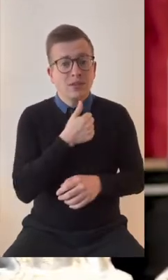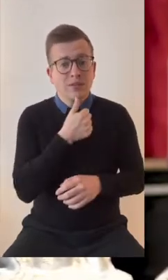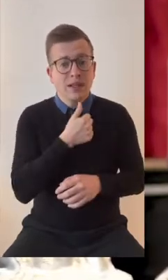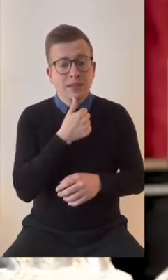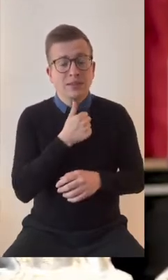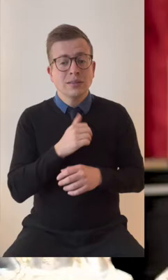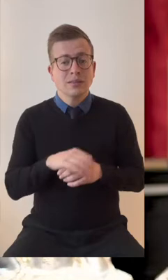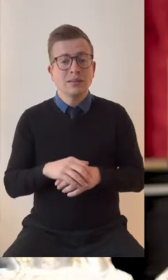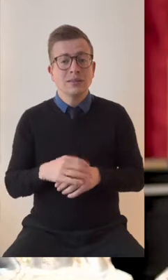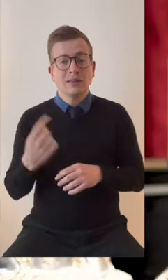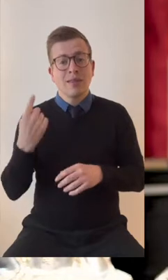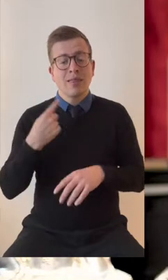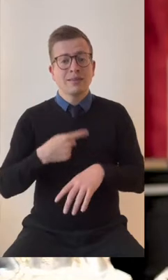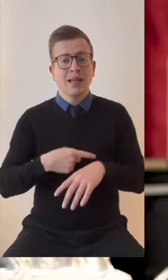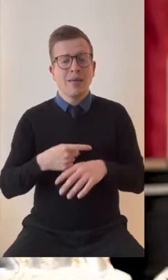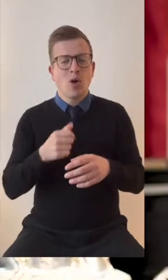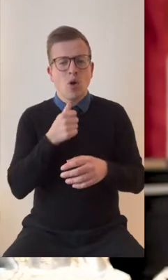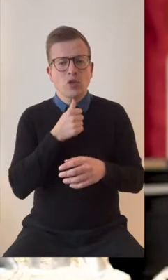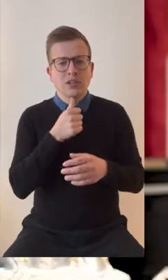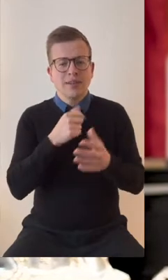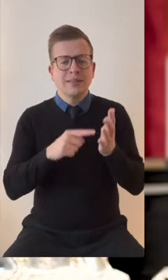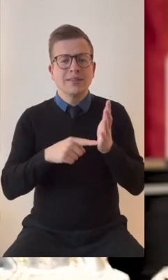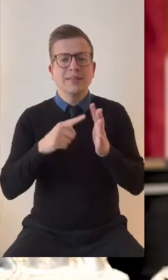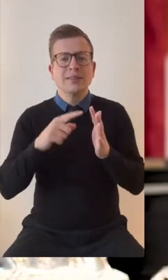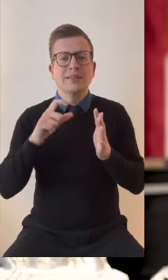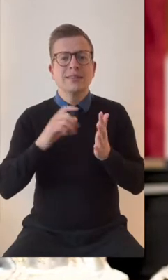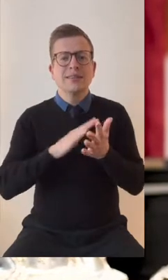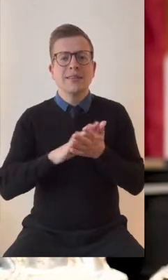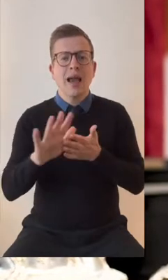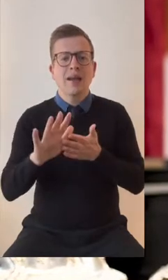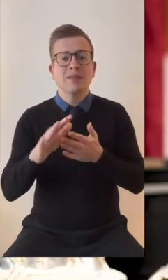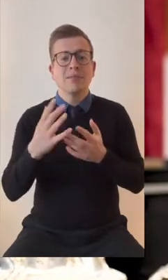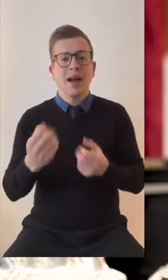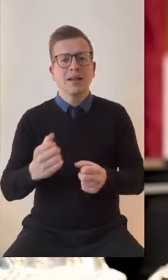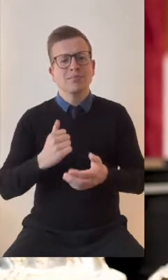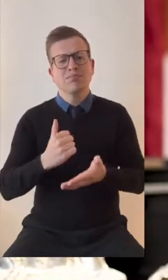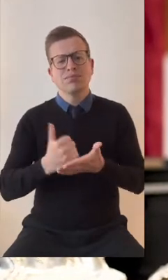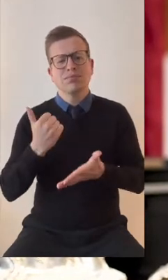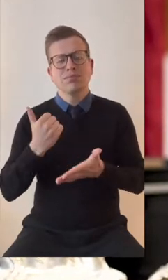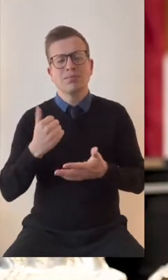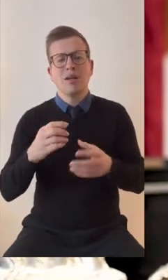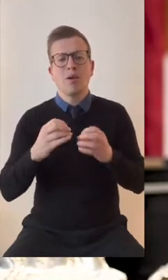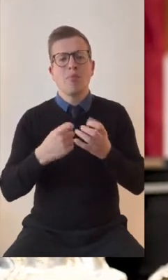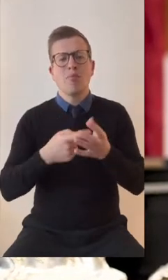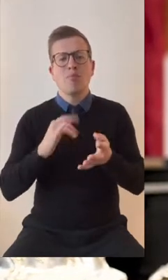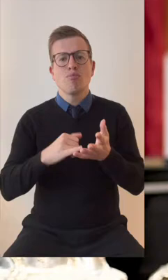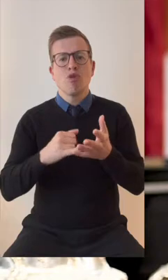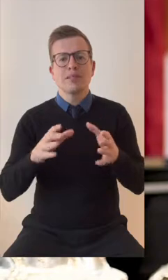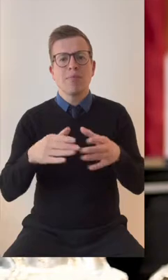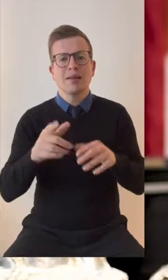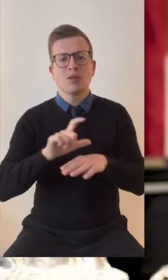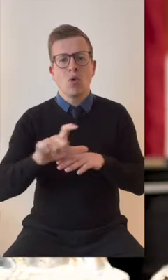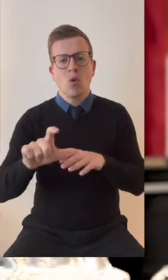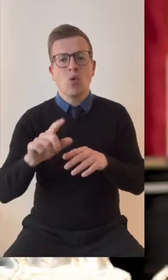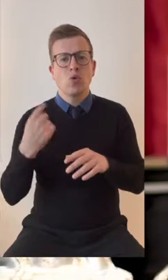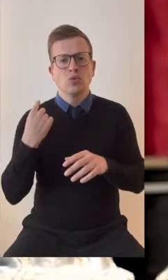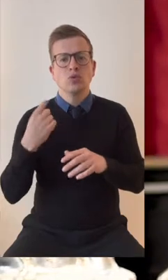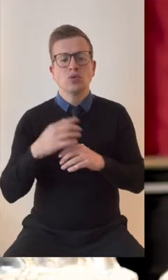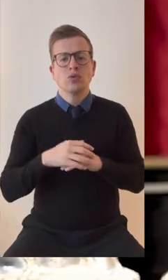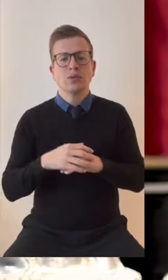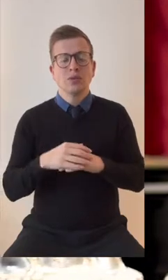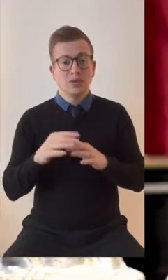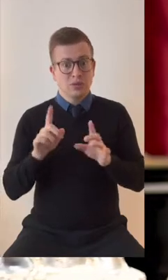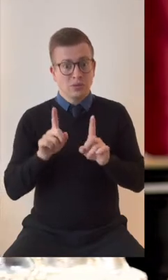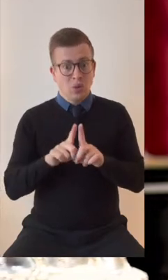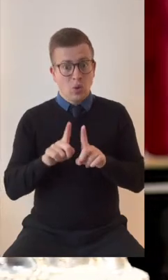Huddersfield. At the time, it was the Huddersfield Tech. They had a good brass band course going, and there was a couple